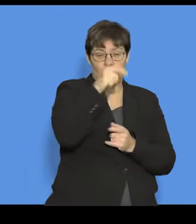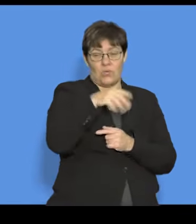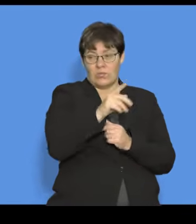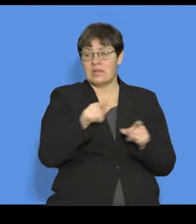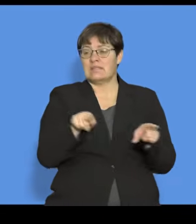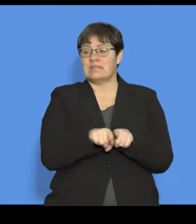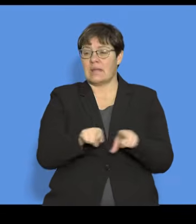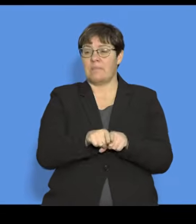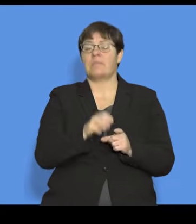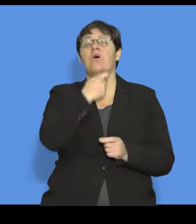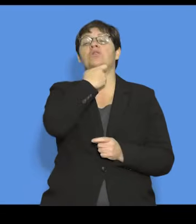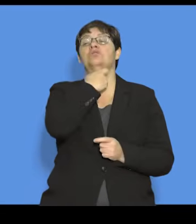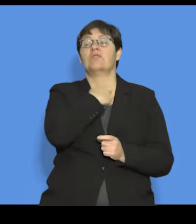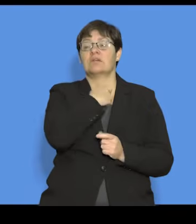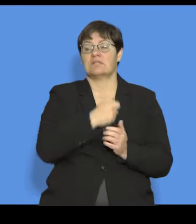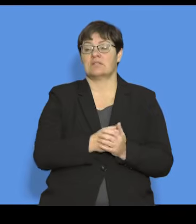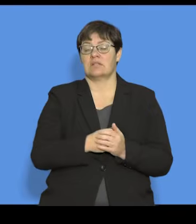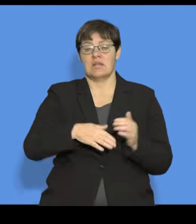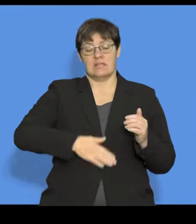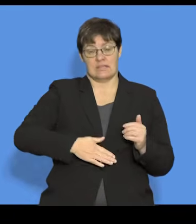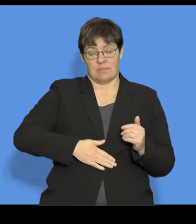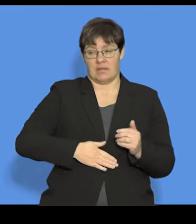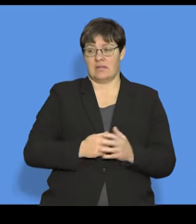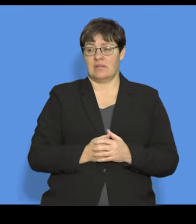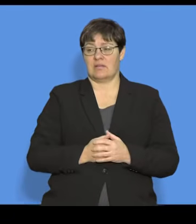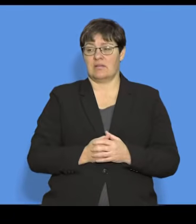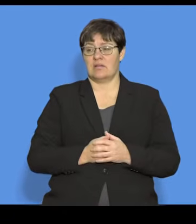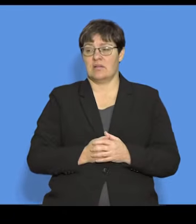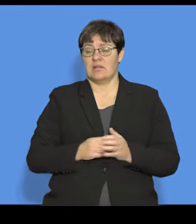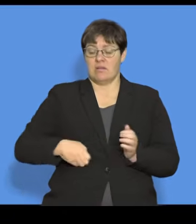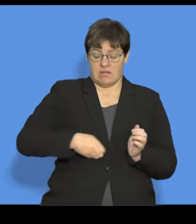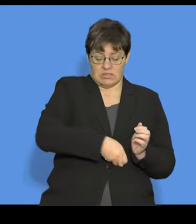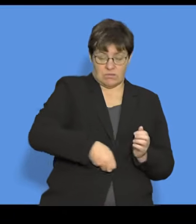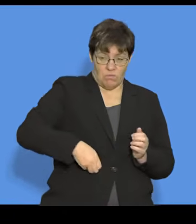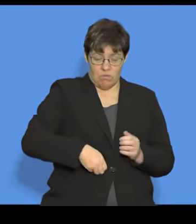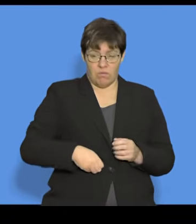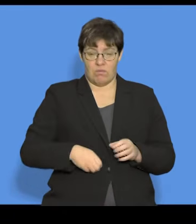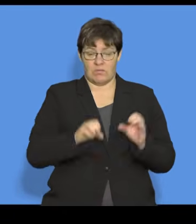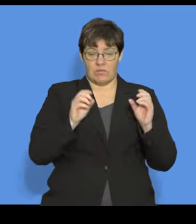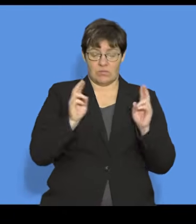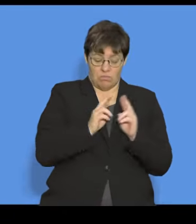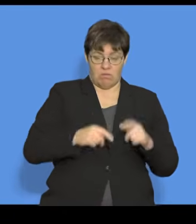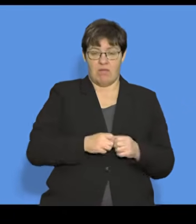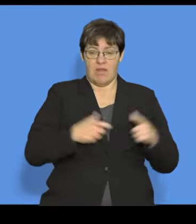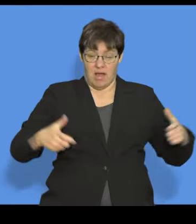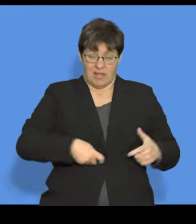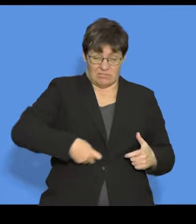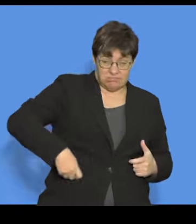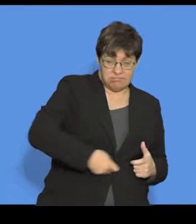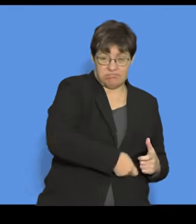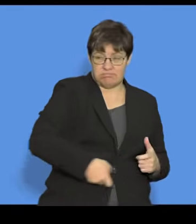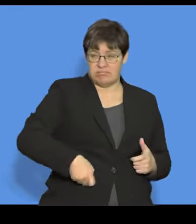These include the esophagus, the stomach, the small and large intestine. We call this